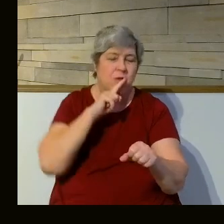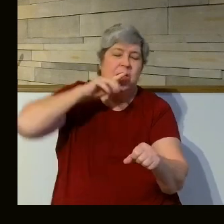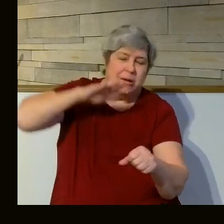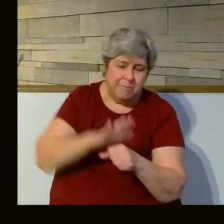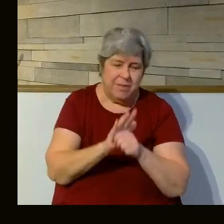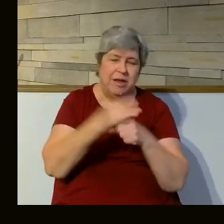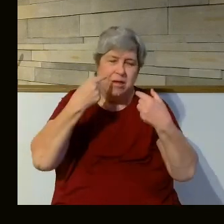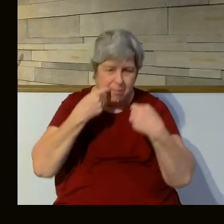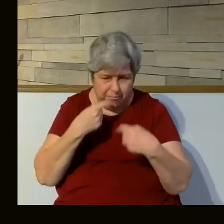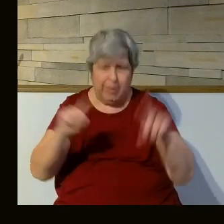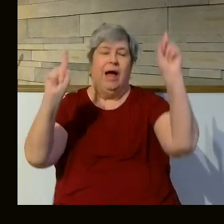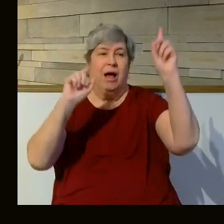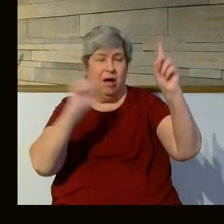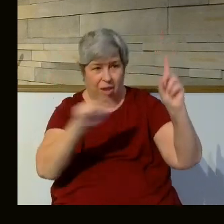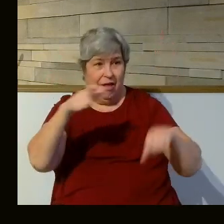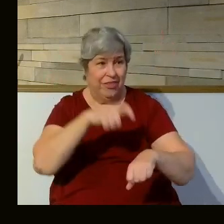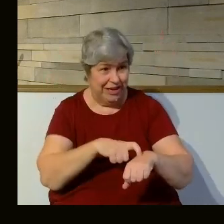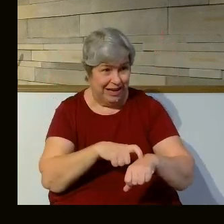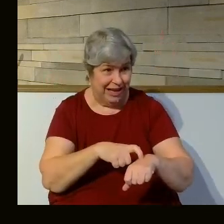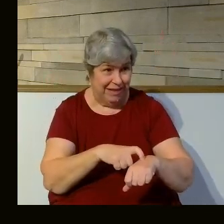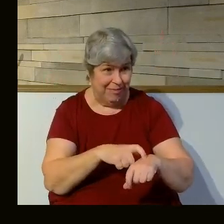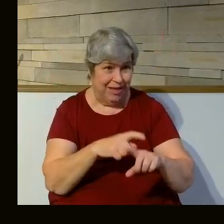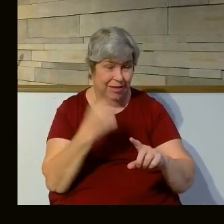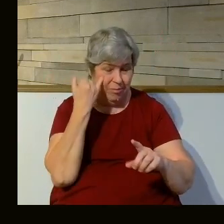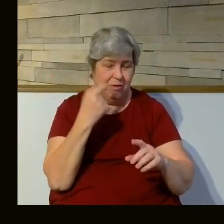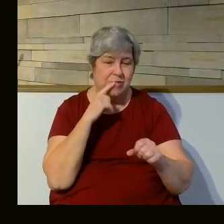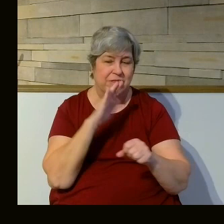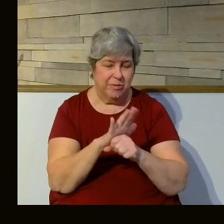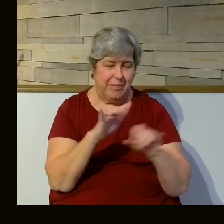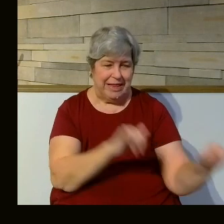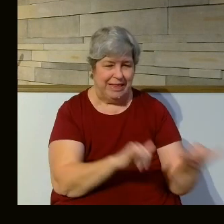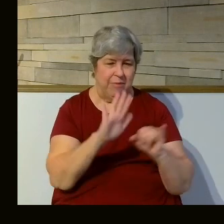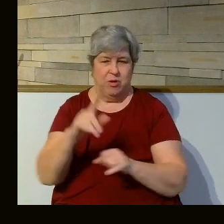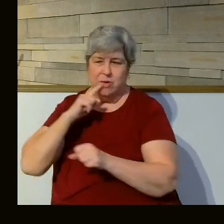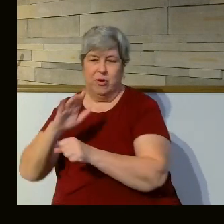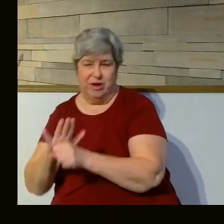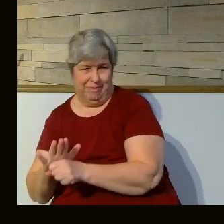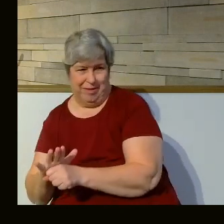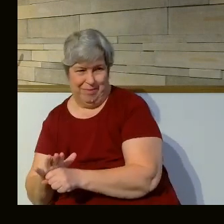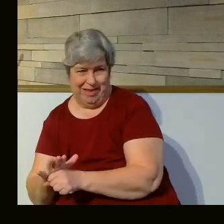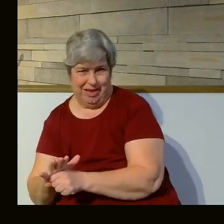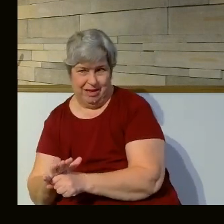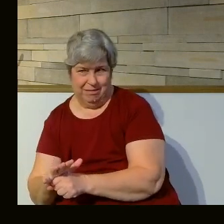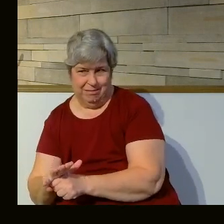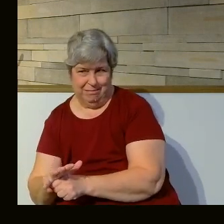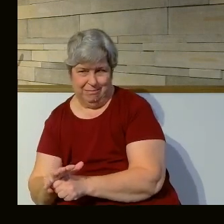to working for you as you are in your life, in your commitments? Ouch,